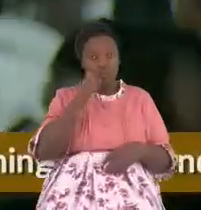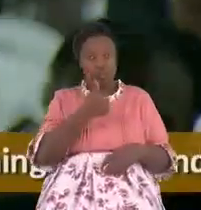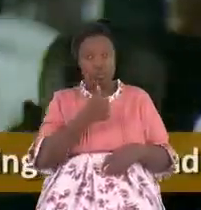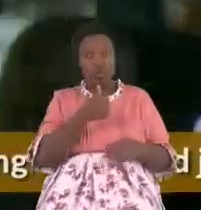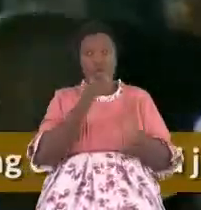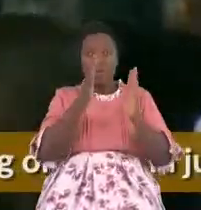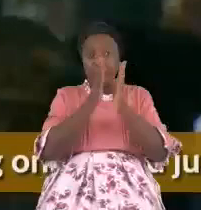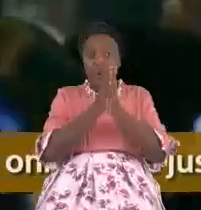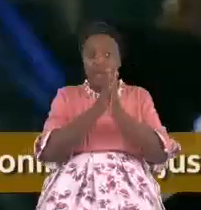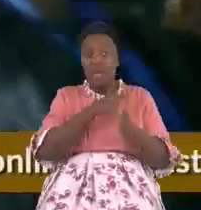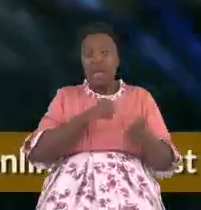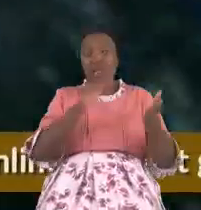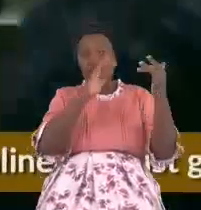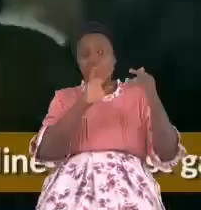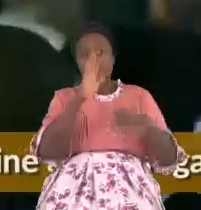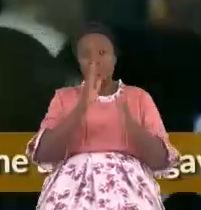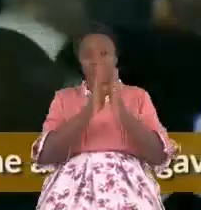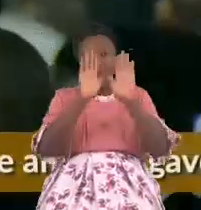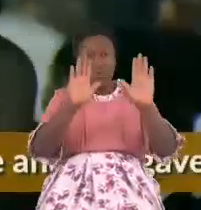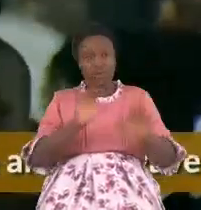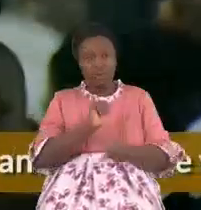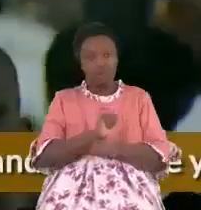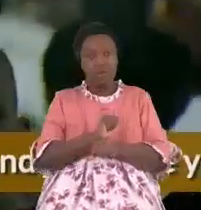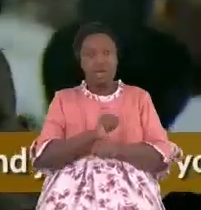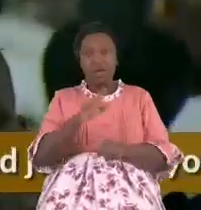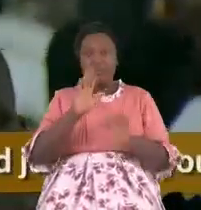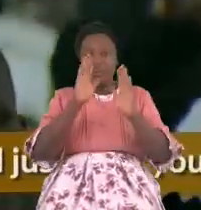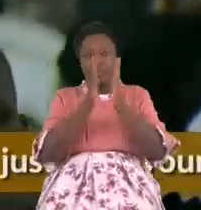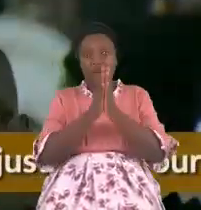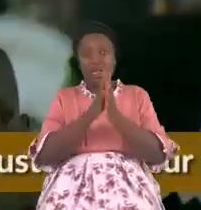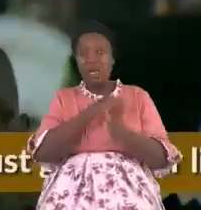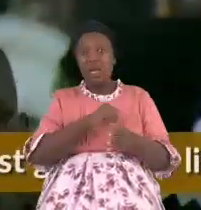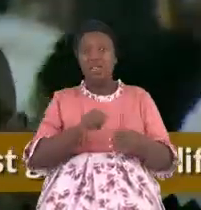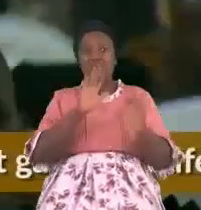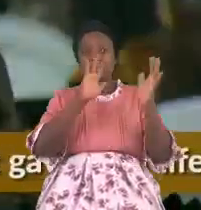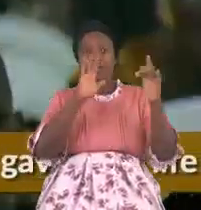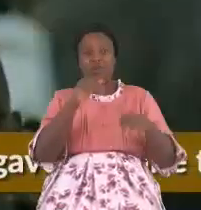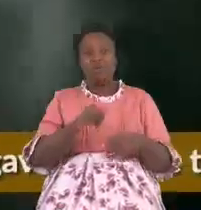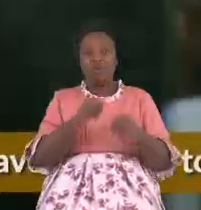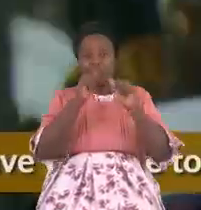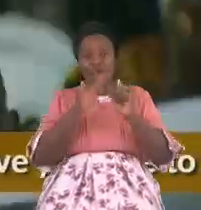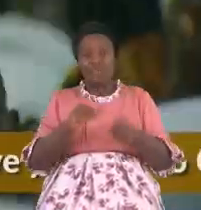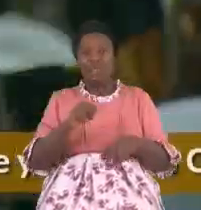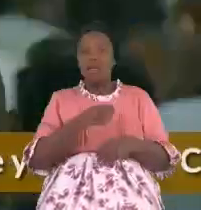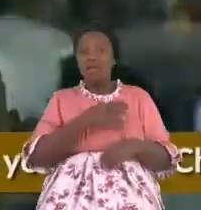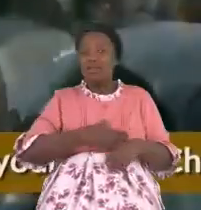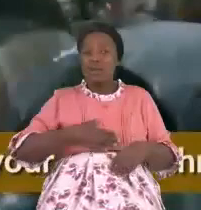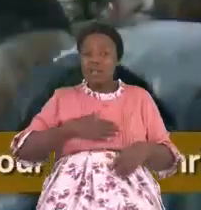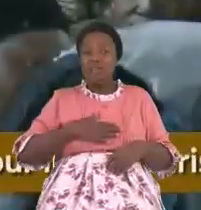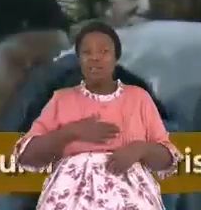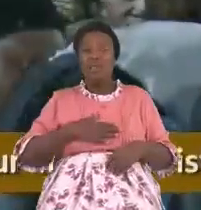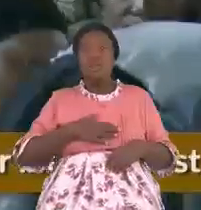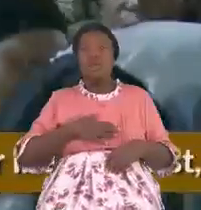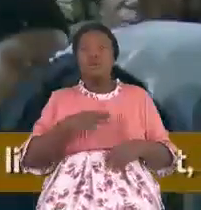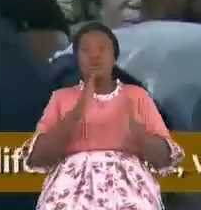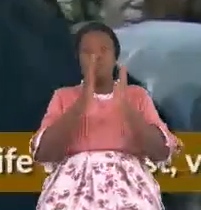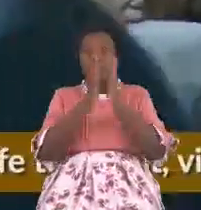expect your miracle pray and expect your blessing pray and expect your deliverance